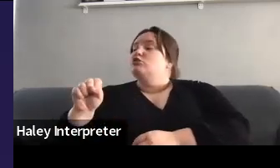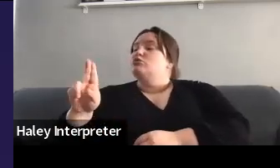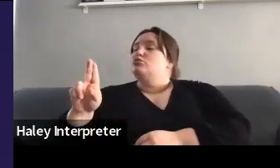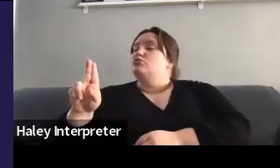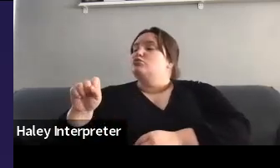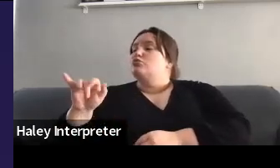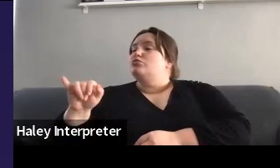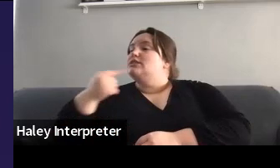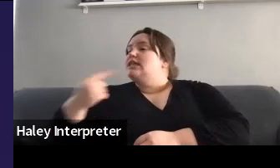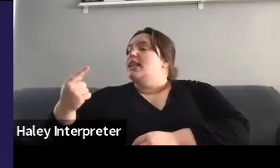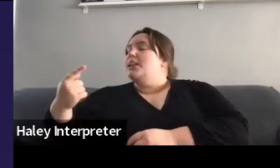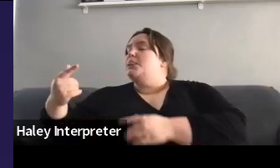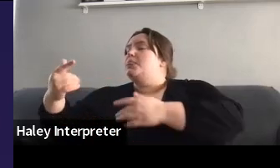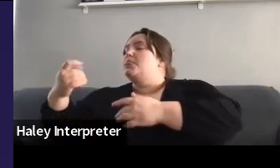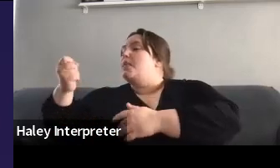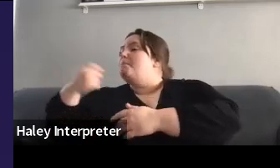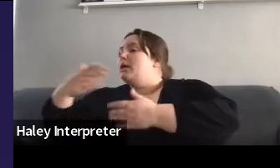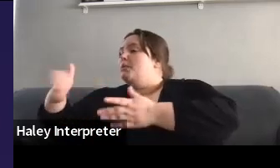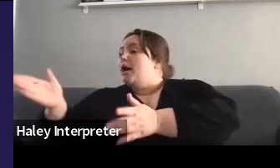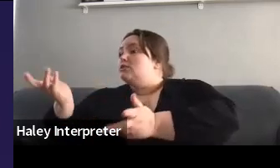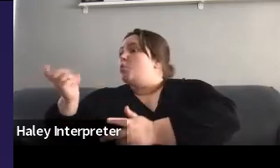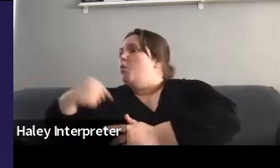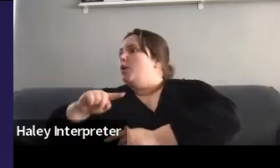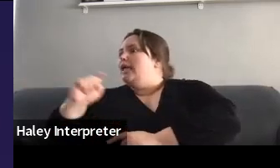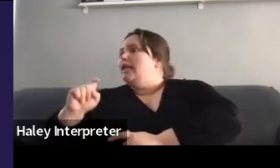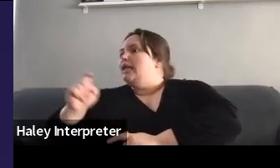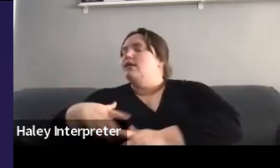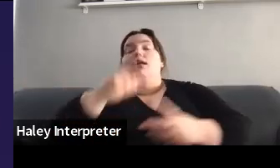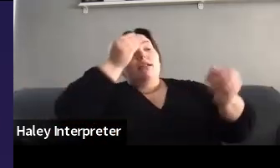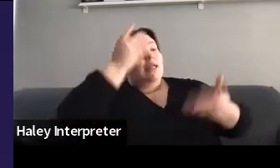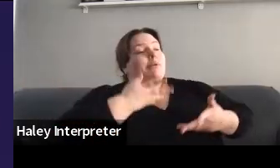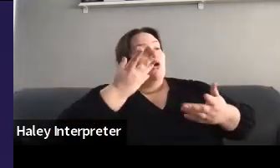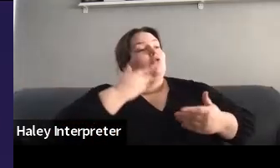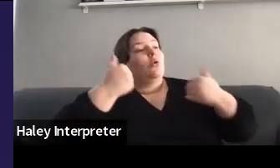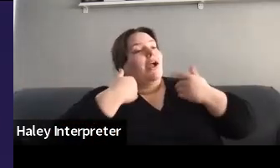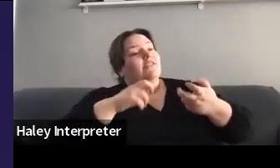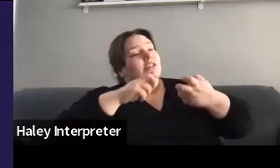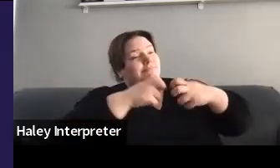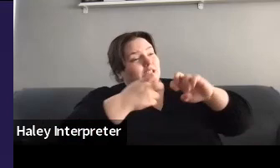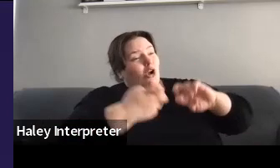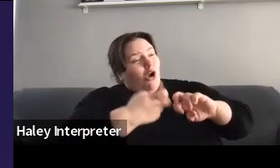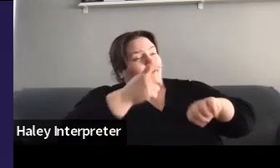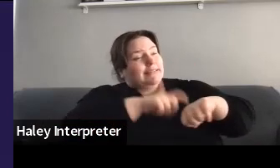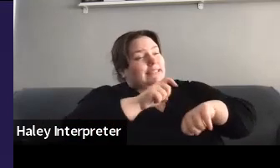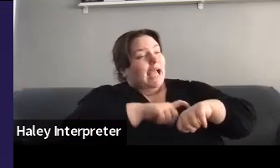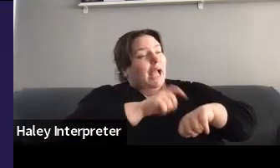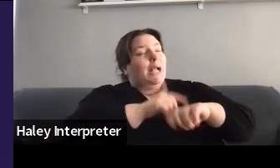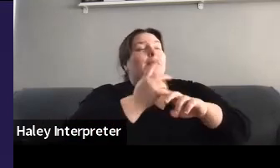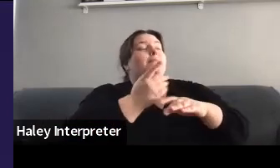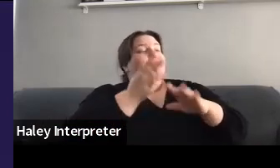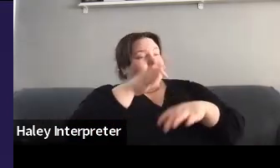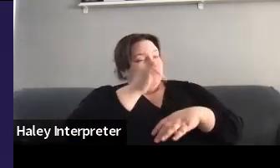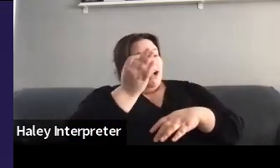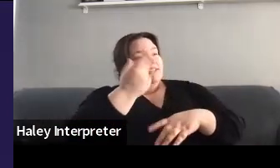need. Yeah, yeah. And let me know if you have trouble finding that after looking at the resource list, Susan. We can help you find what you're